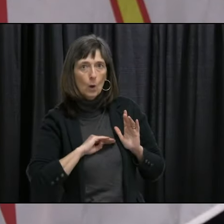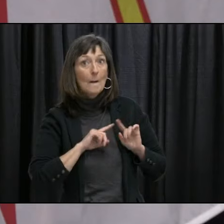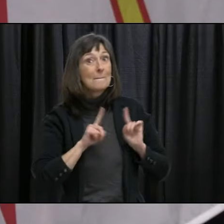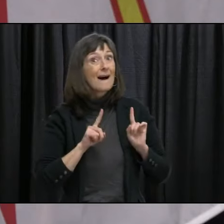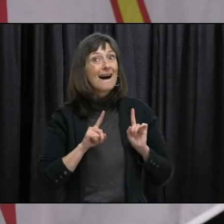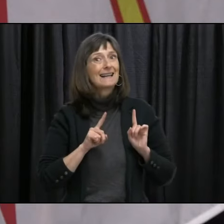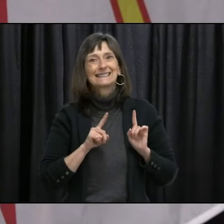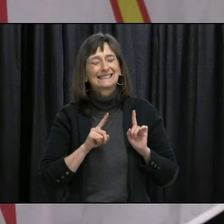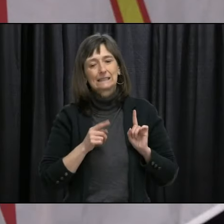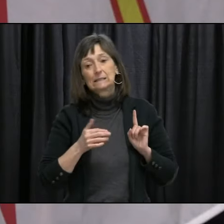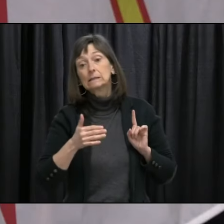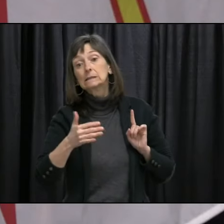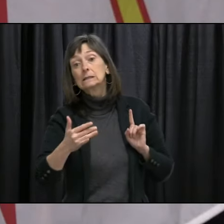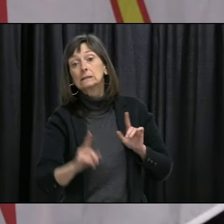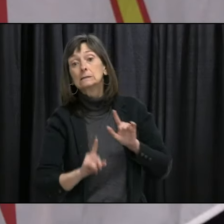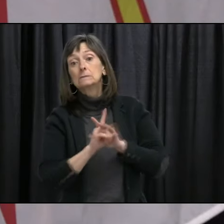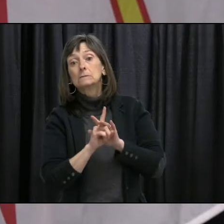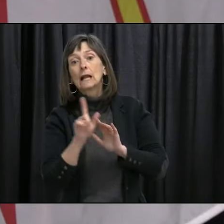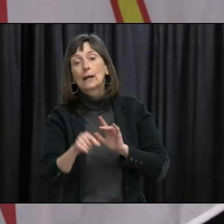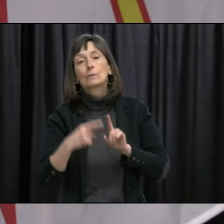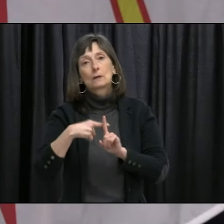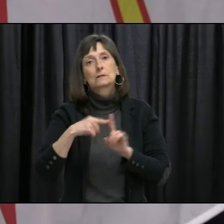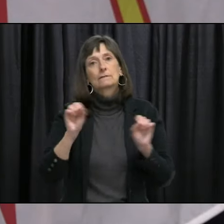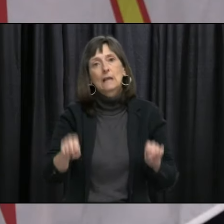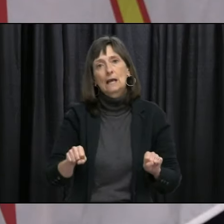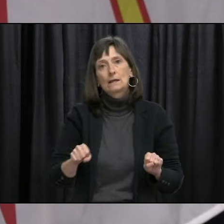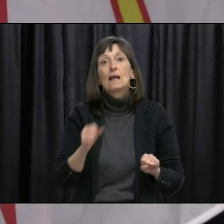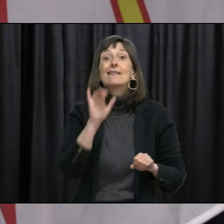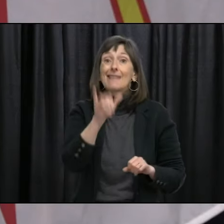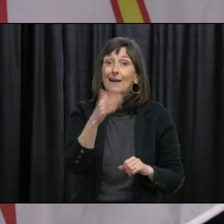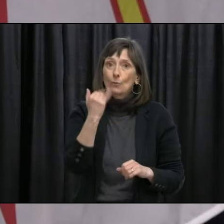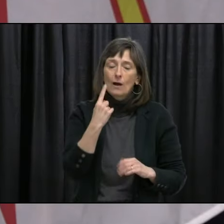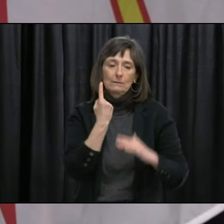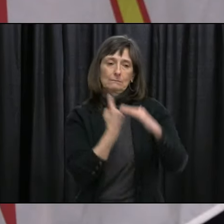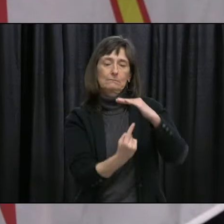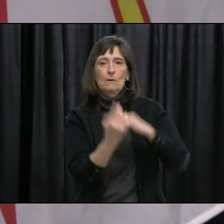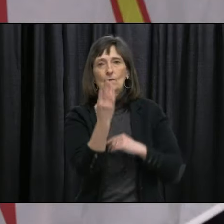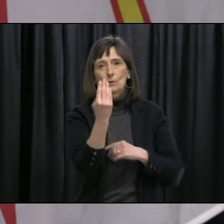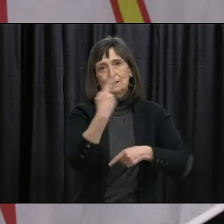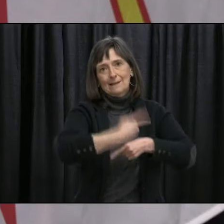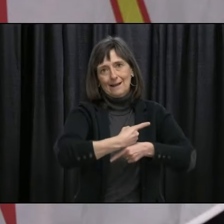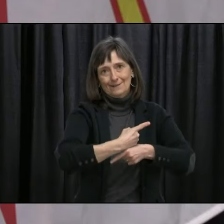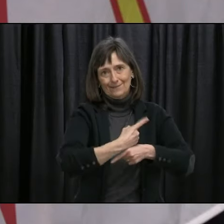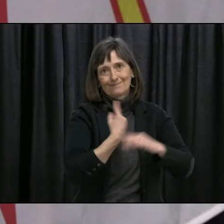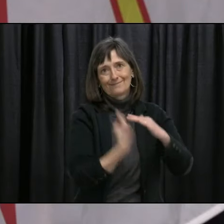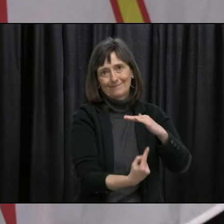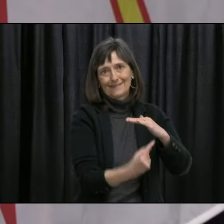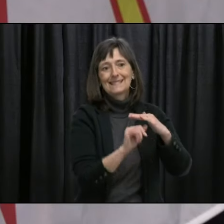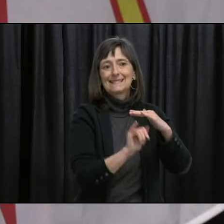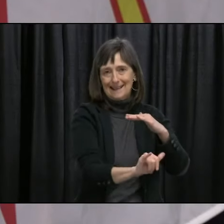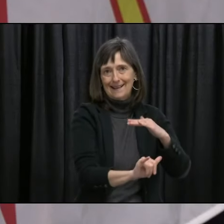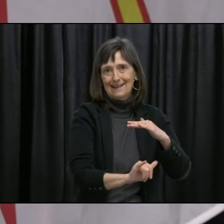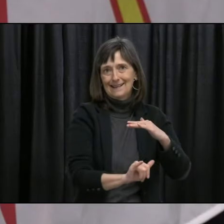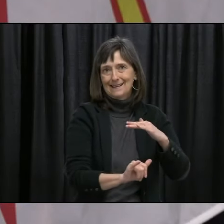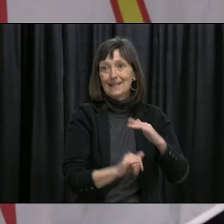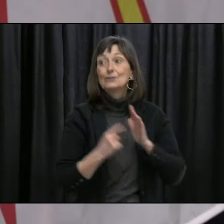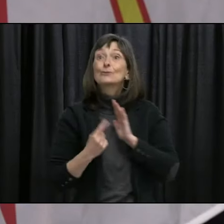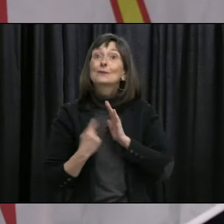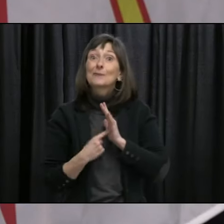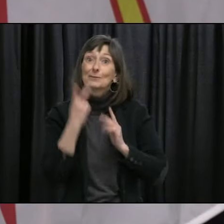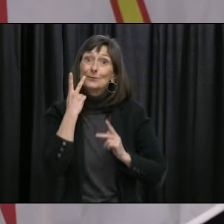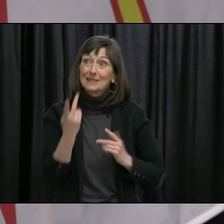public health measures that we have in place still apply, even if your test comes back negative. And that's part of the reason why we have seen these people who've